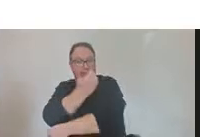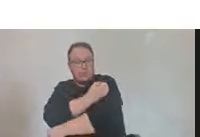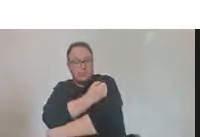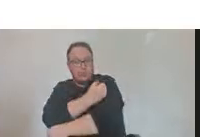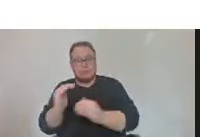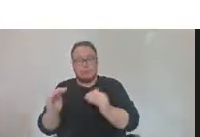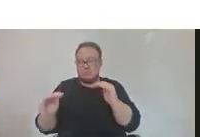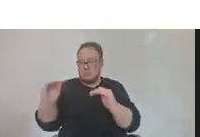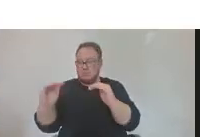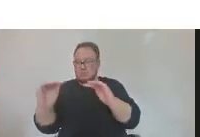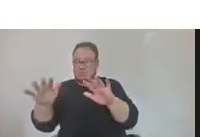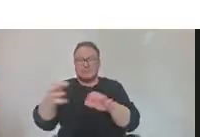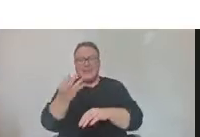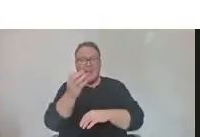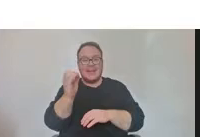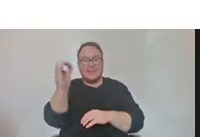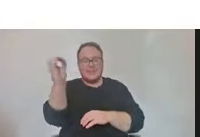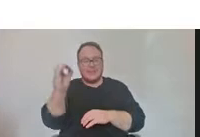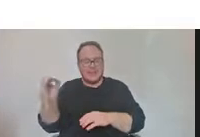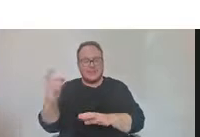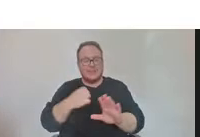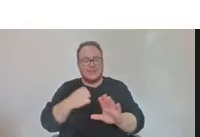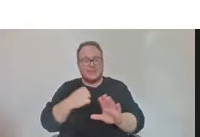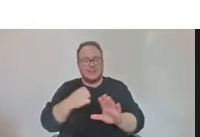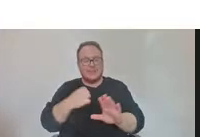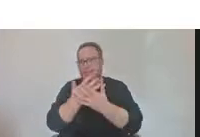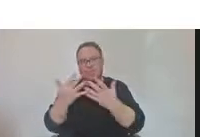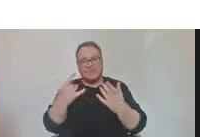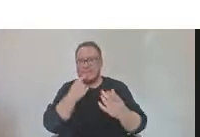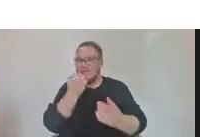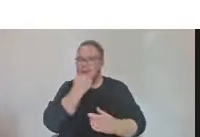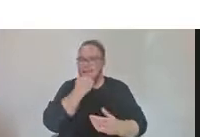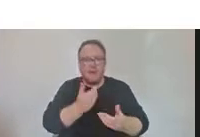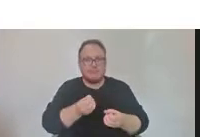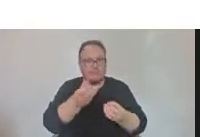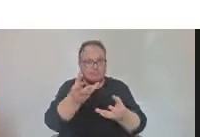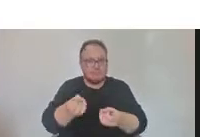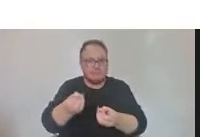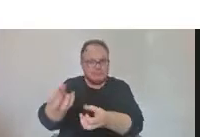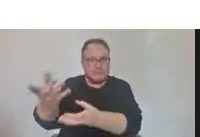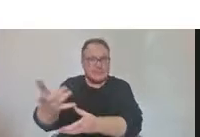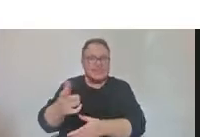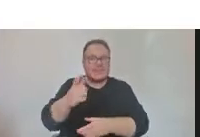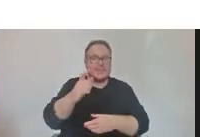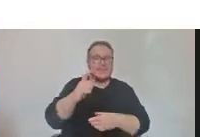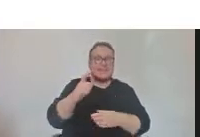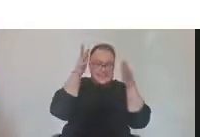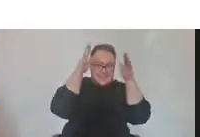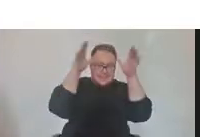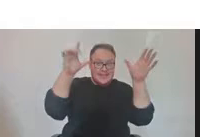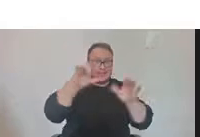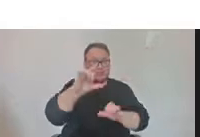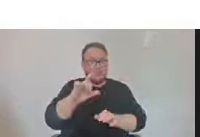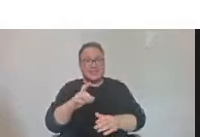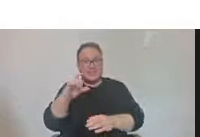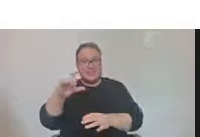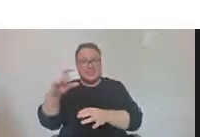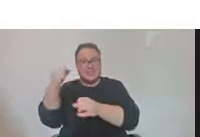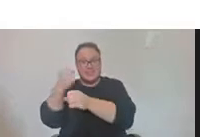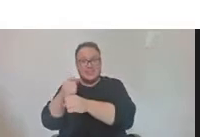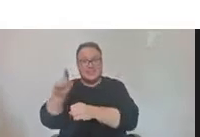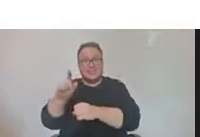apologise, I'm about to blind you with a few more numbers. We've Cannock Chase CCG is currently the 8th